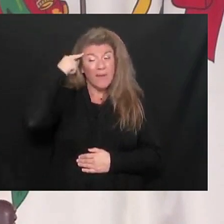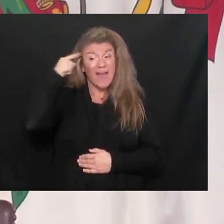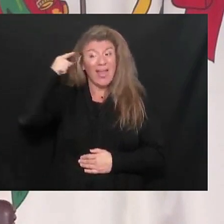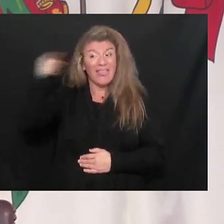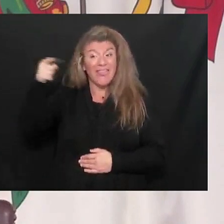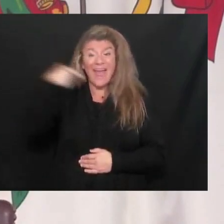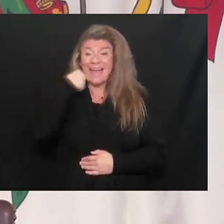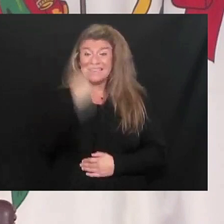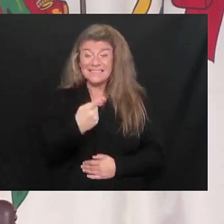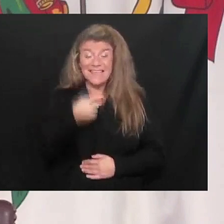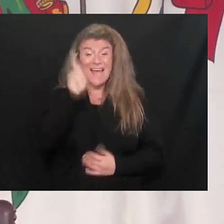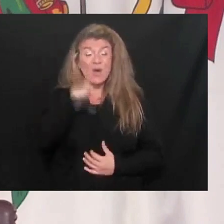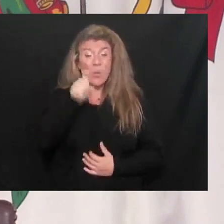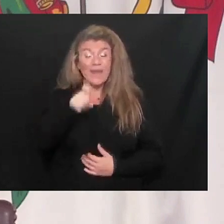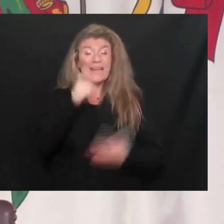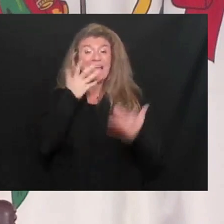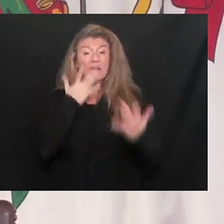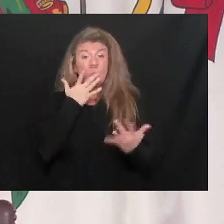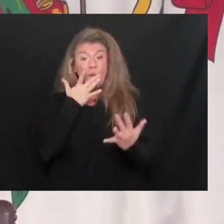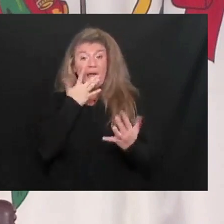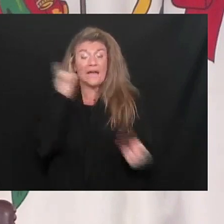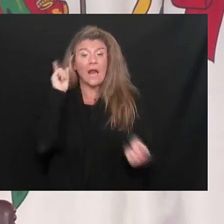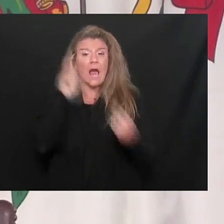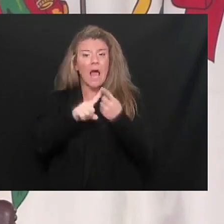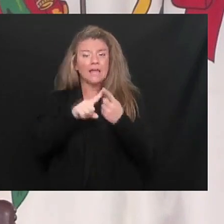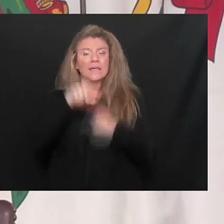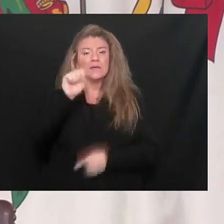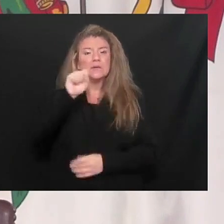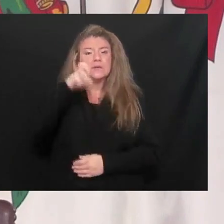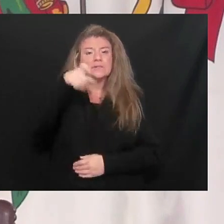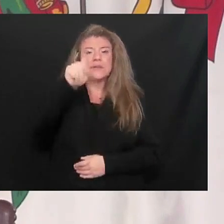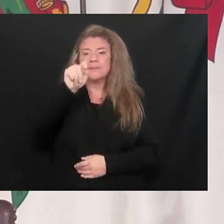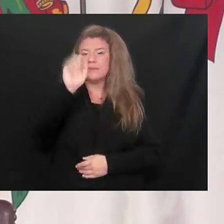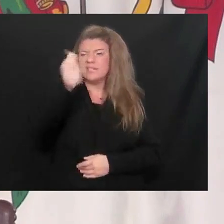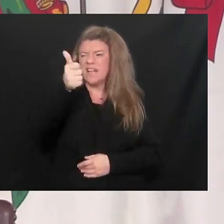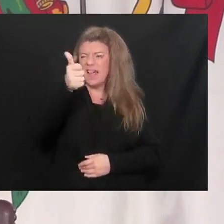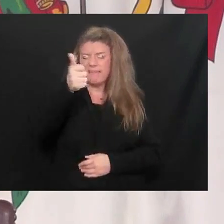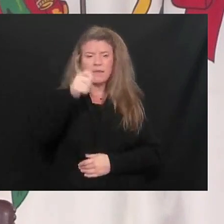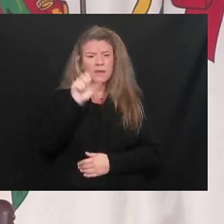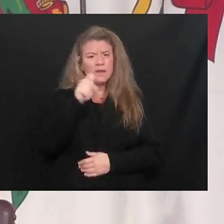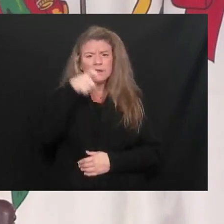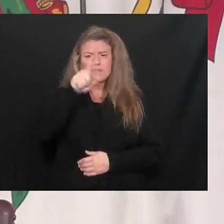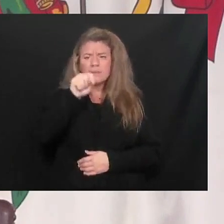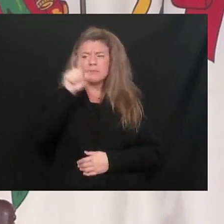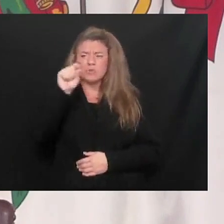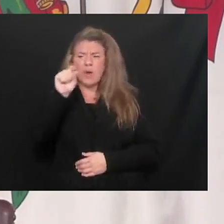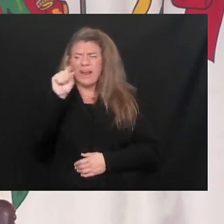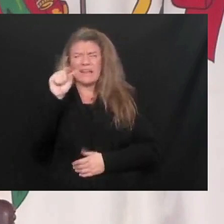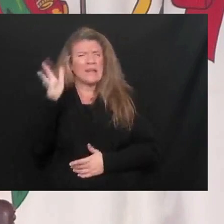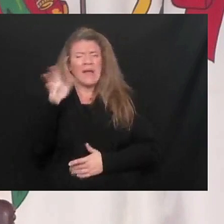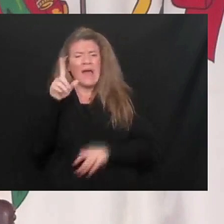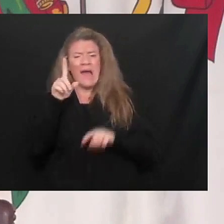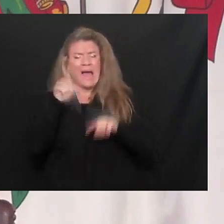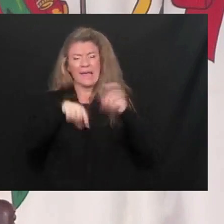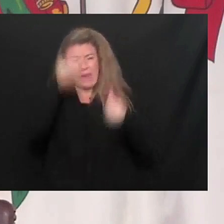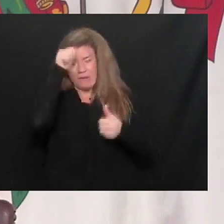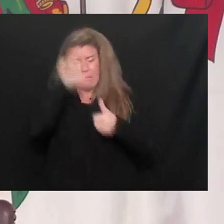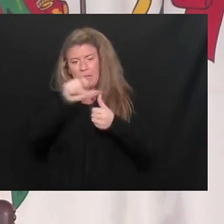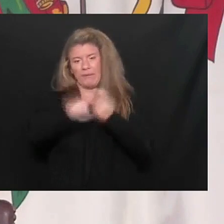wait until September the 10th or September the 20th, I can't recall exactly the